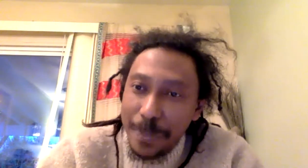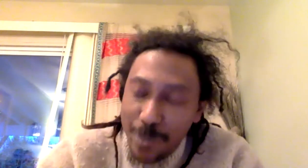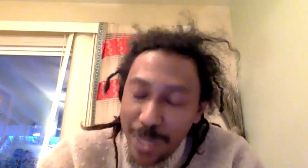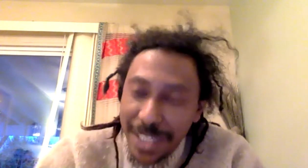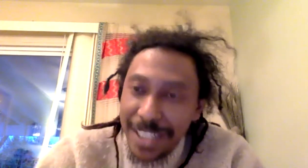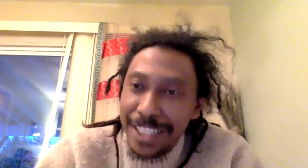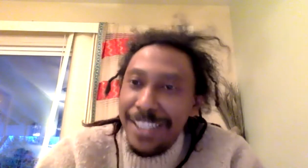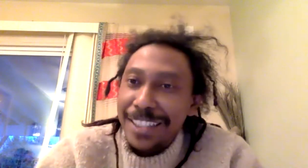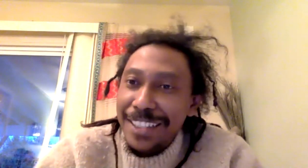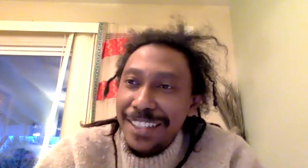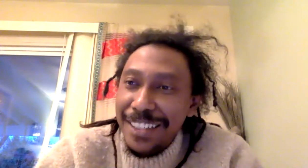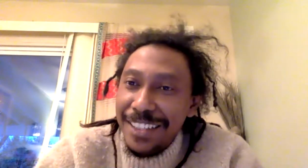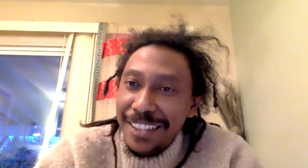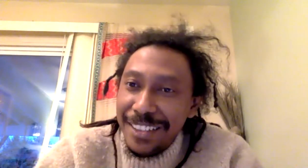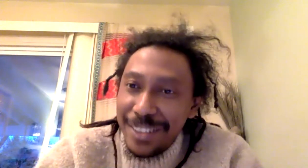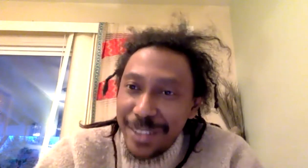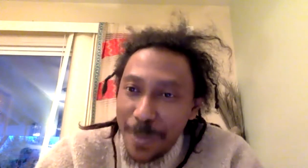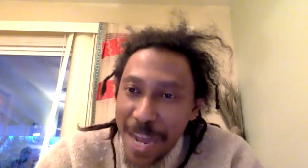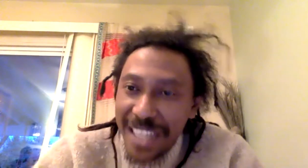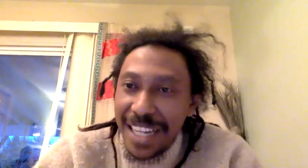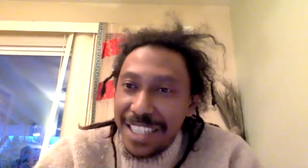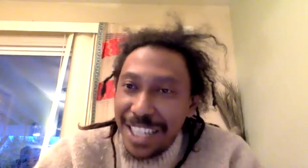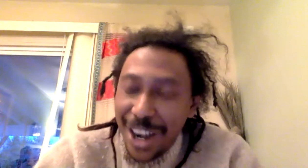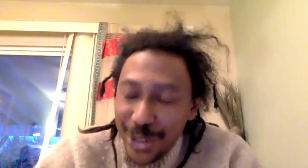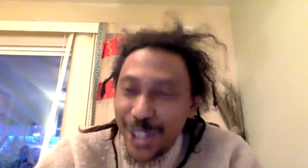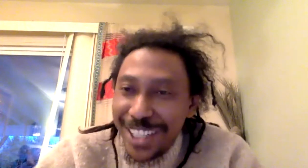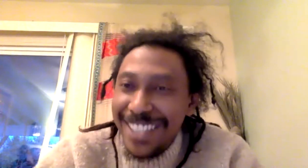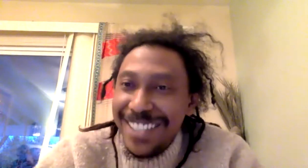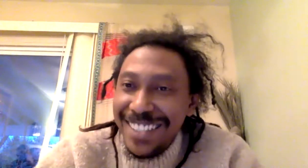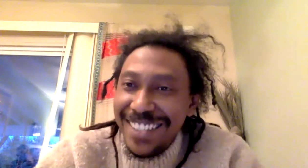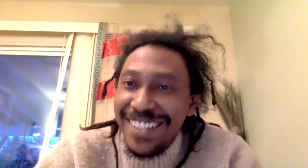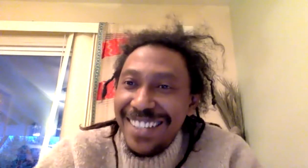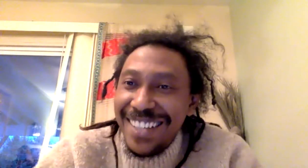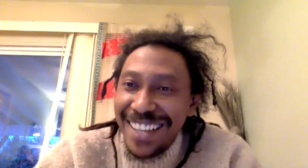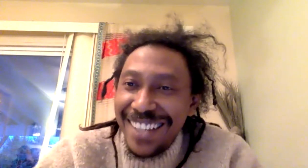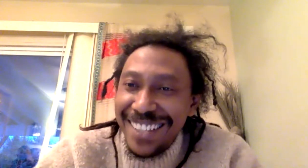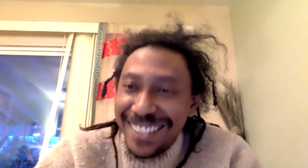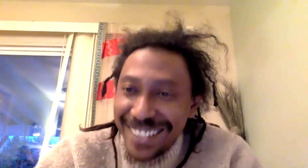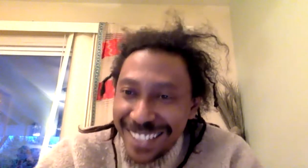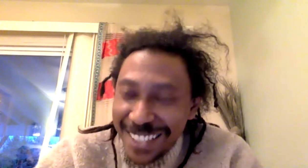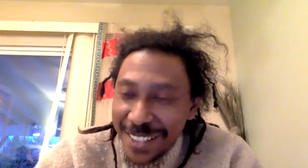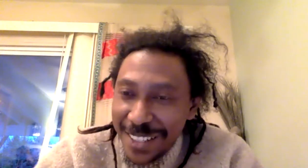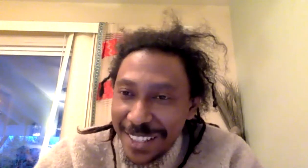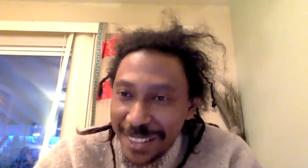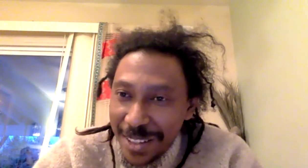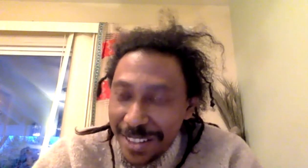the beginning, the Malagasy culture, and